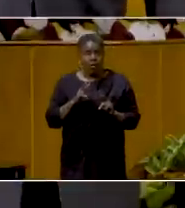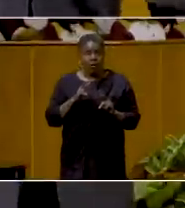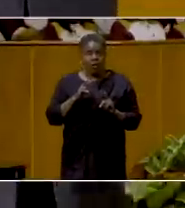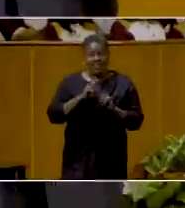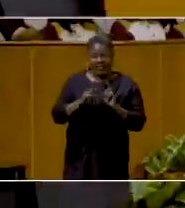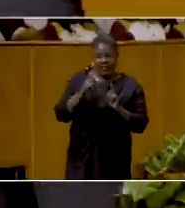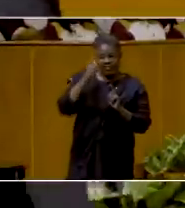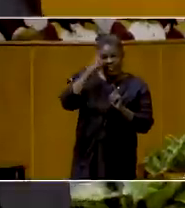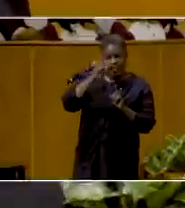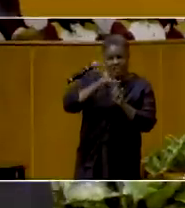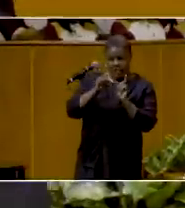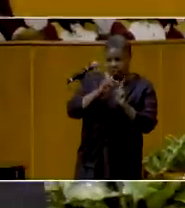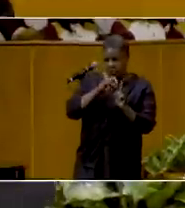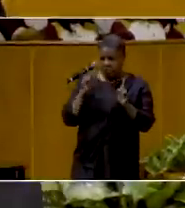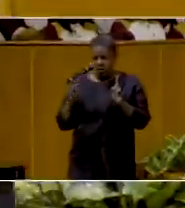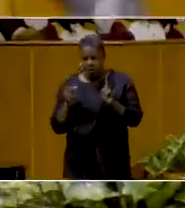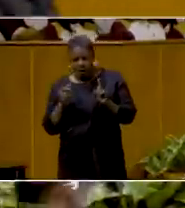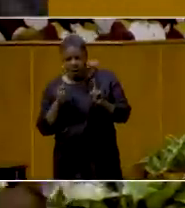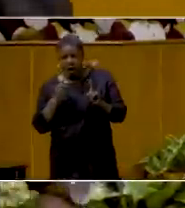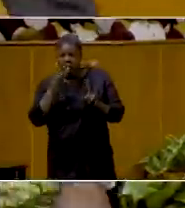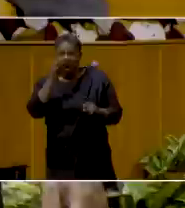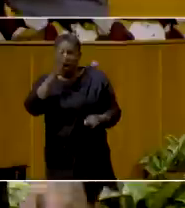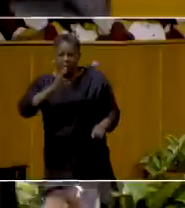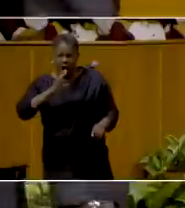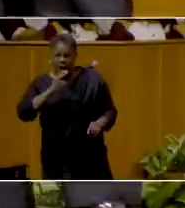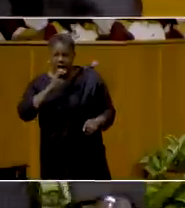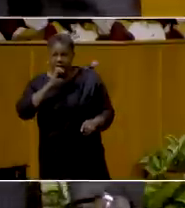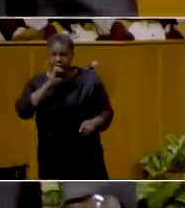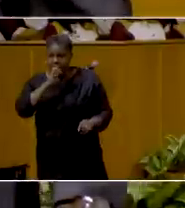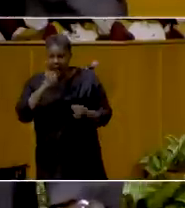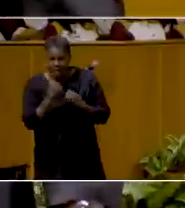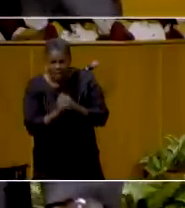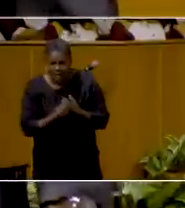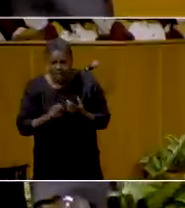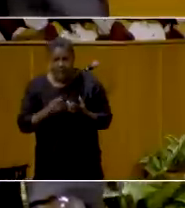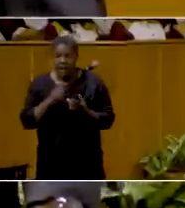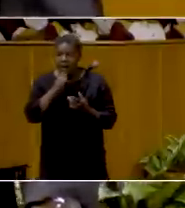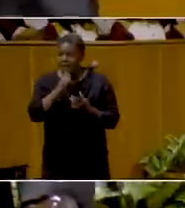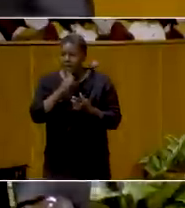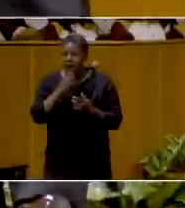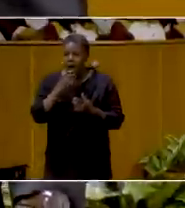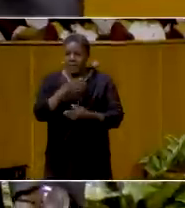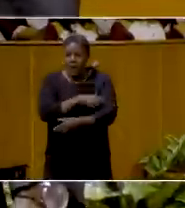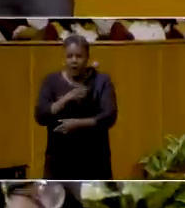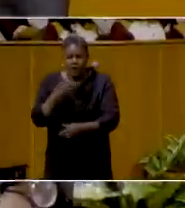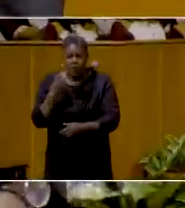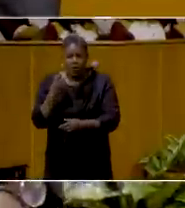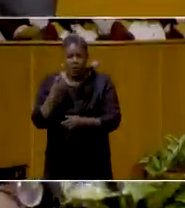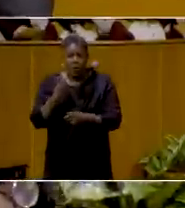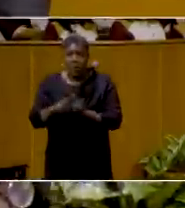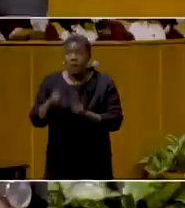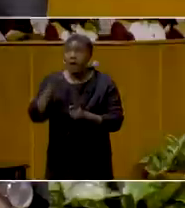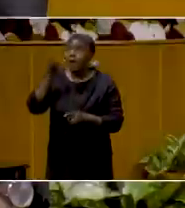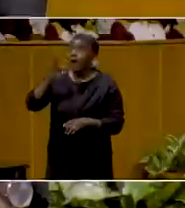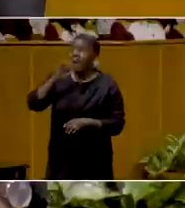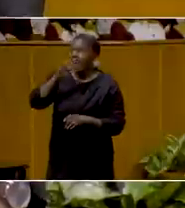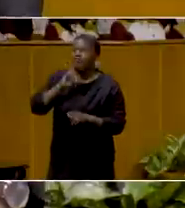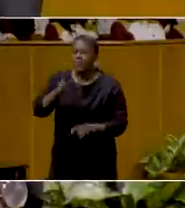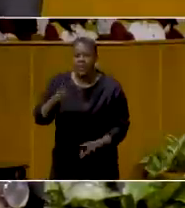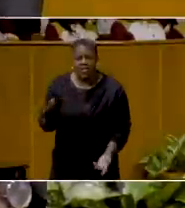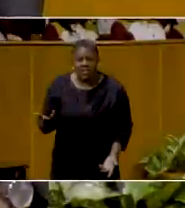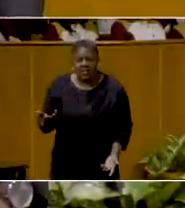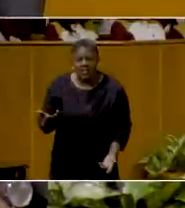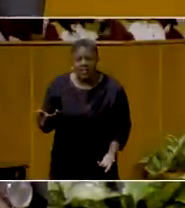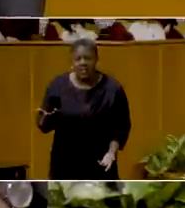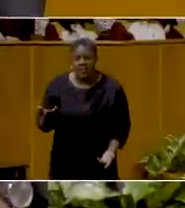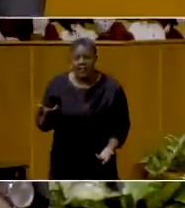Not only is God not love, and not only is God not omnipotent, God ain't real.